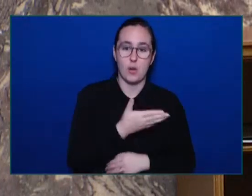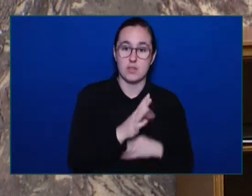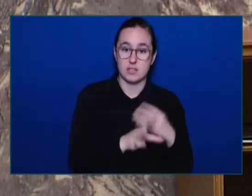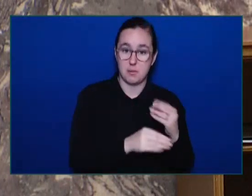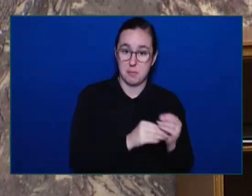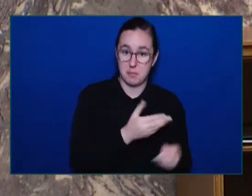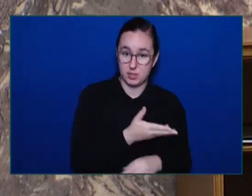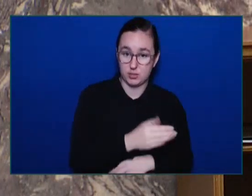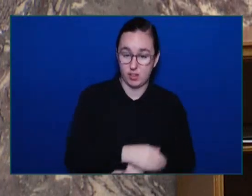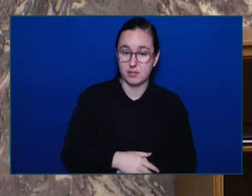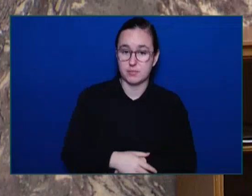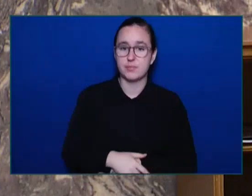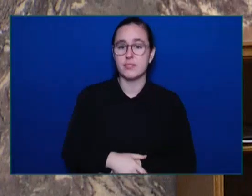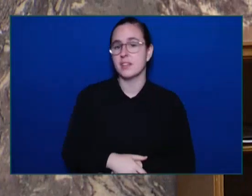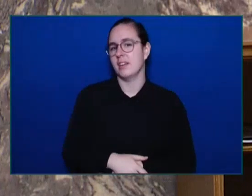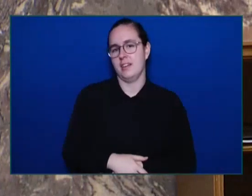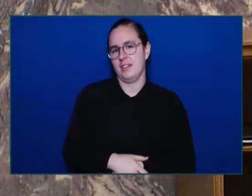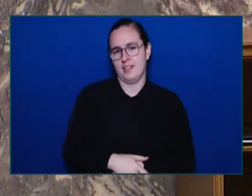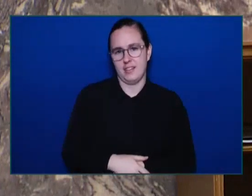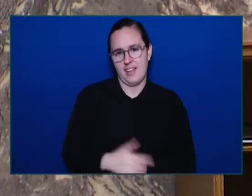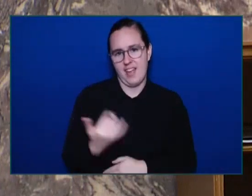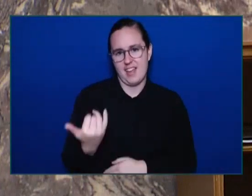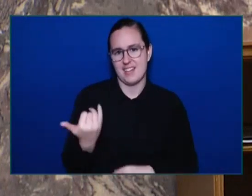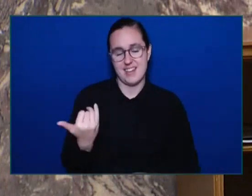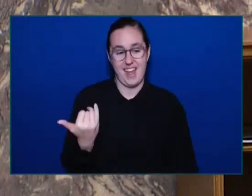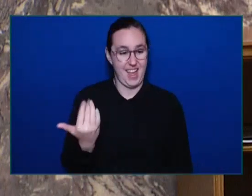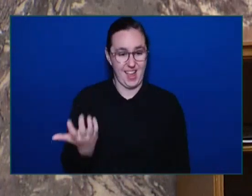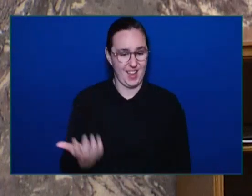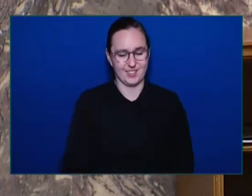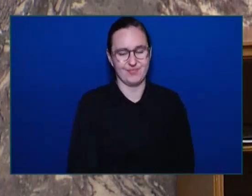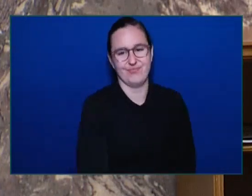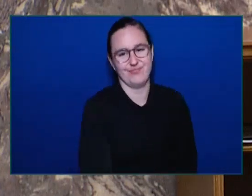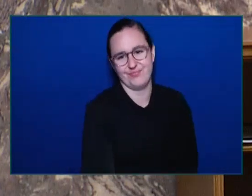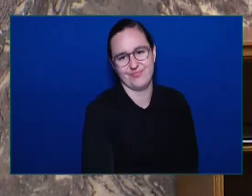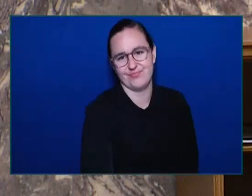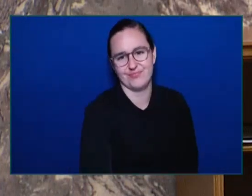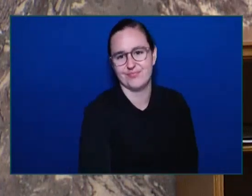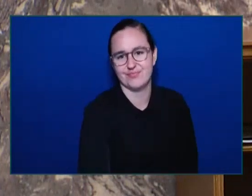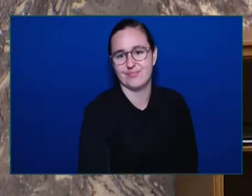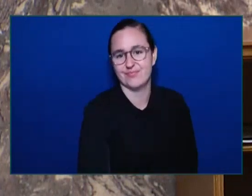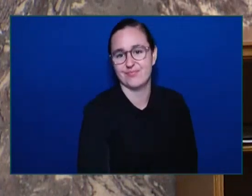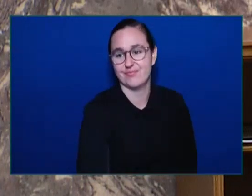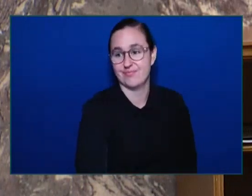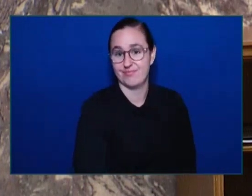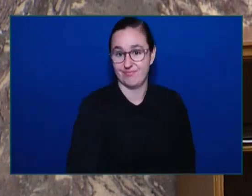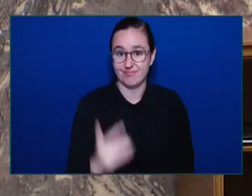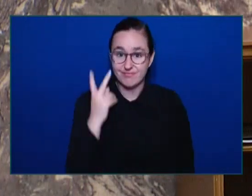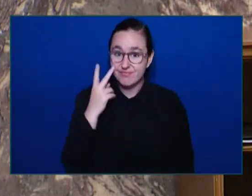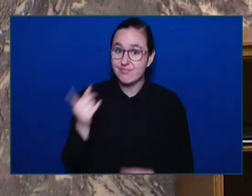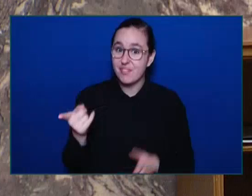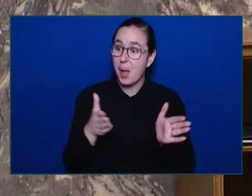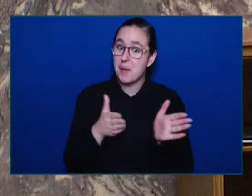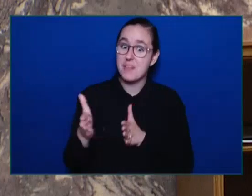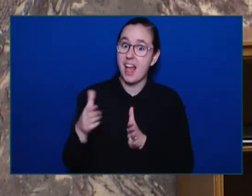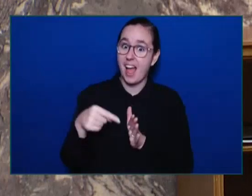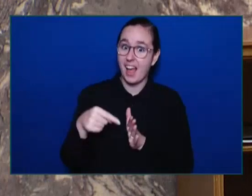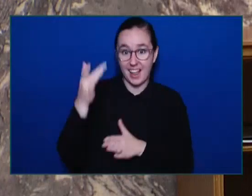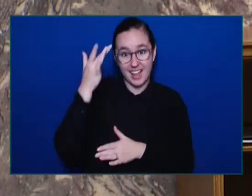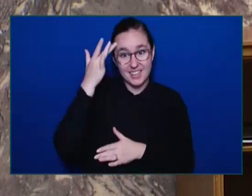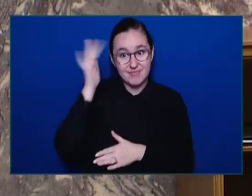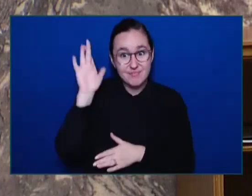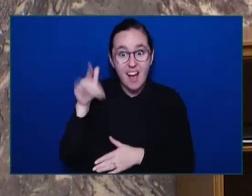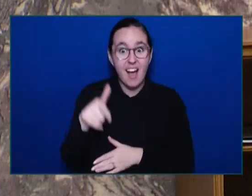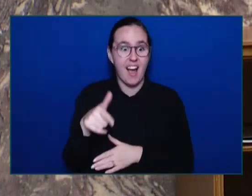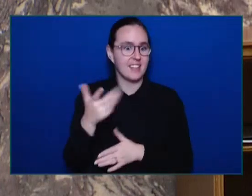what's needed. Smart planning. With development focused on transit corridors with proper plans, schools, hospitals,